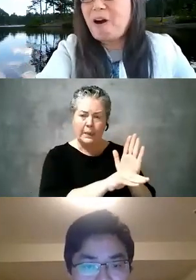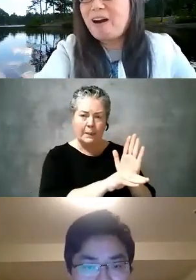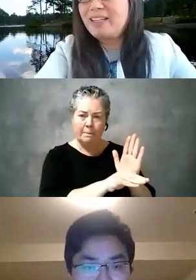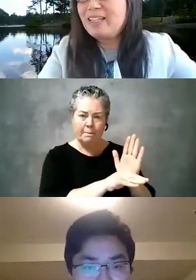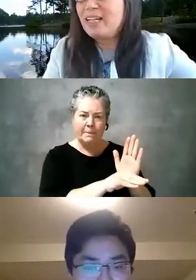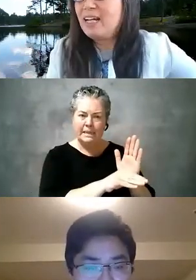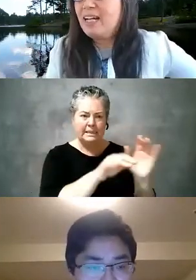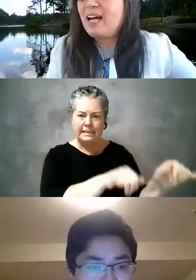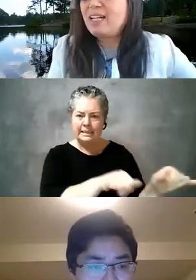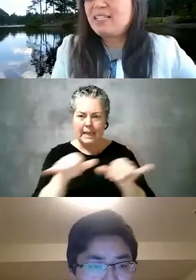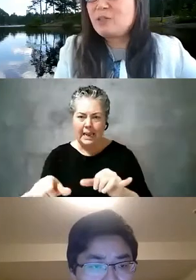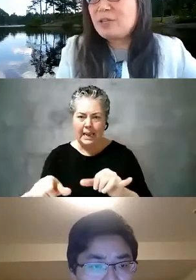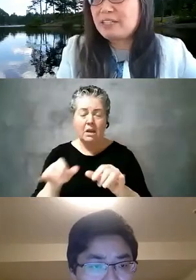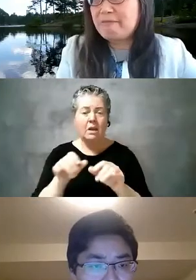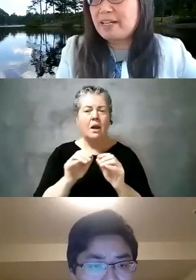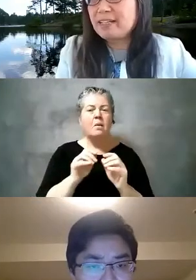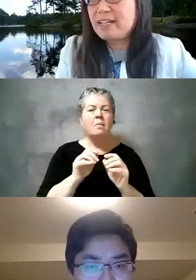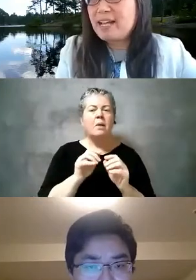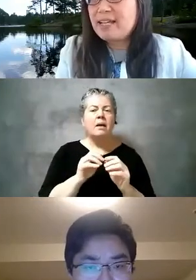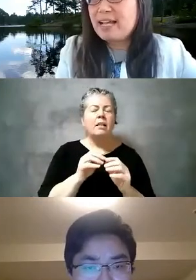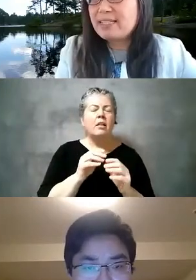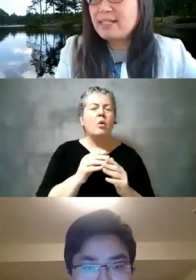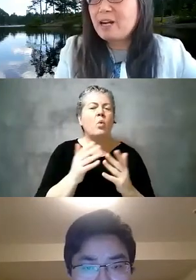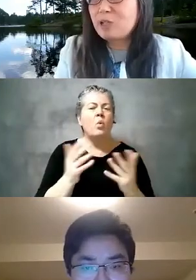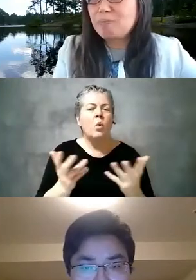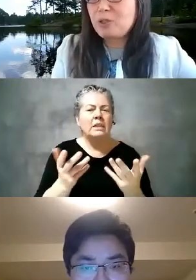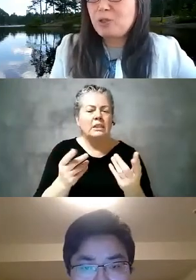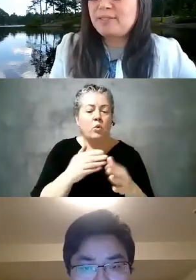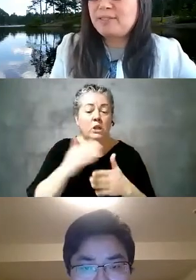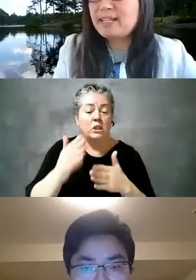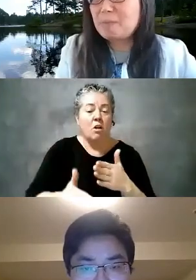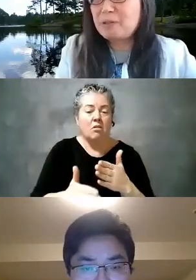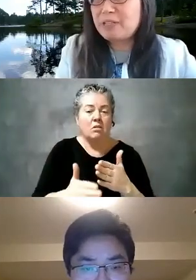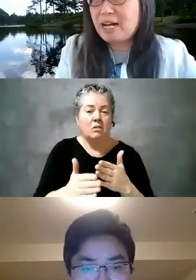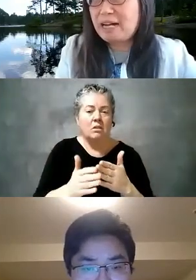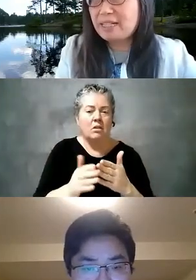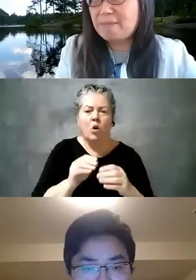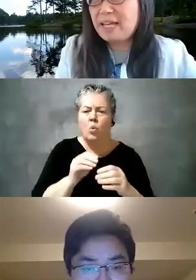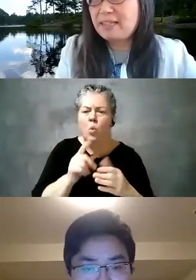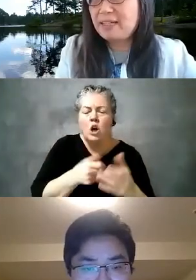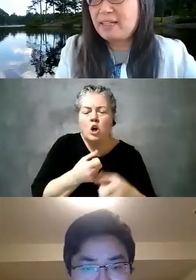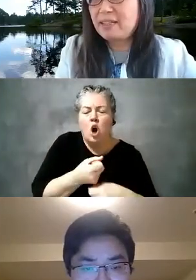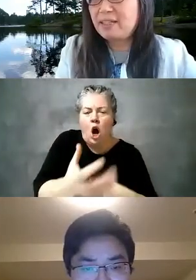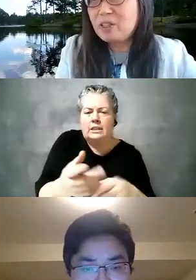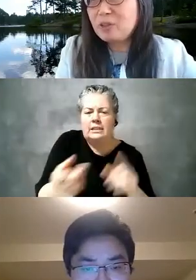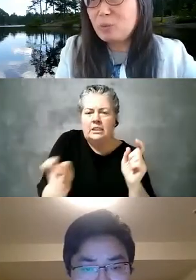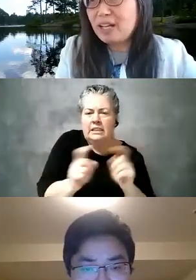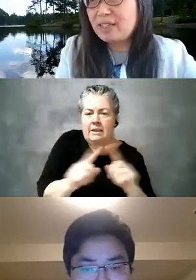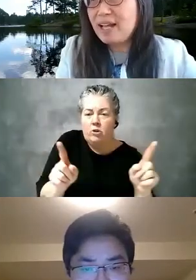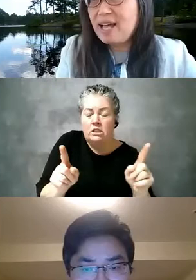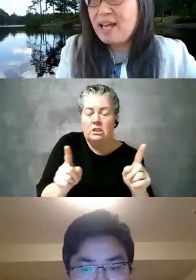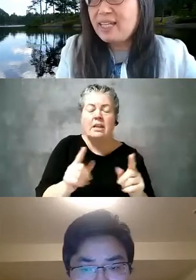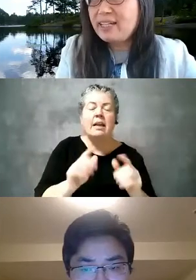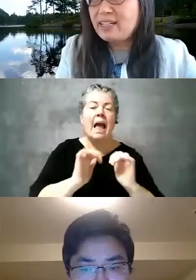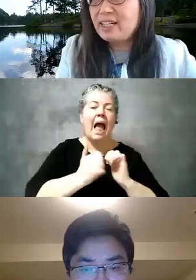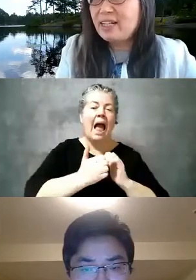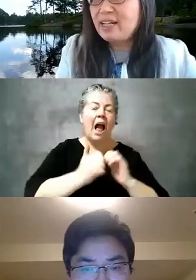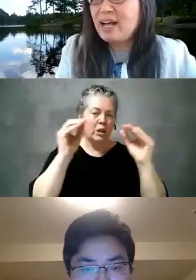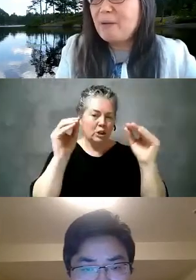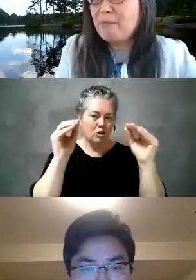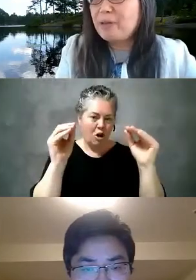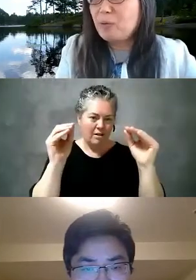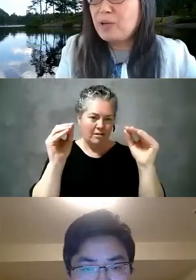remaining part is a direct effect. That's the contrast between the second potential outcome and the third one.